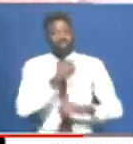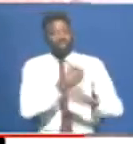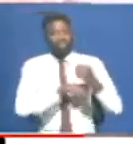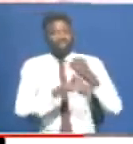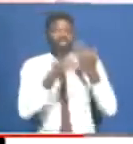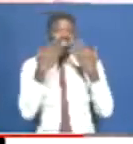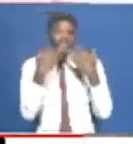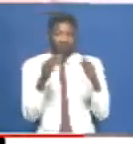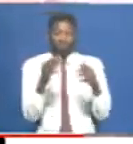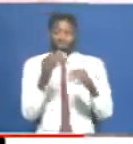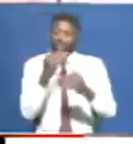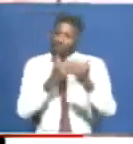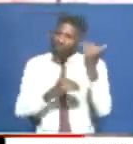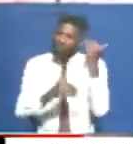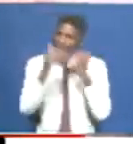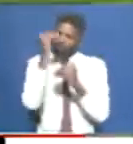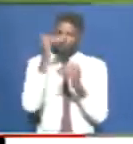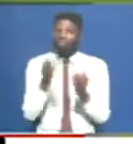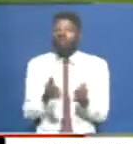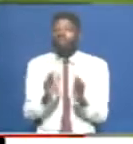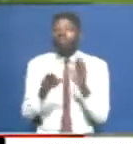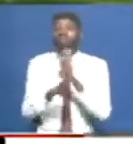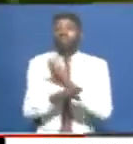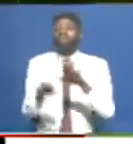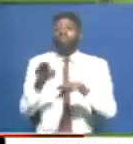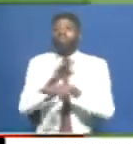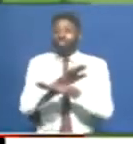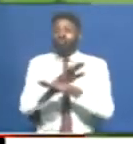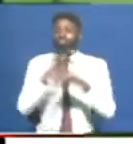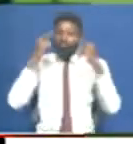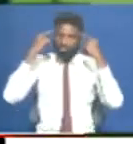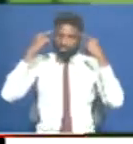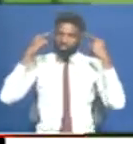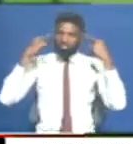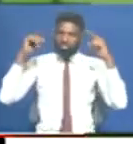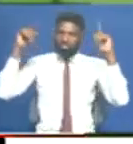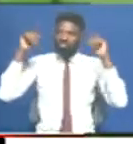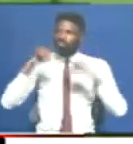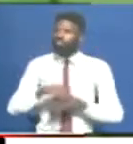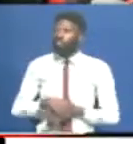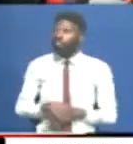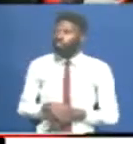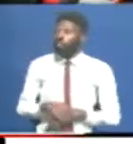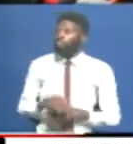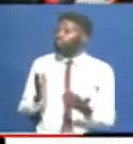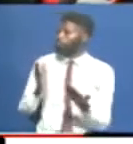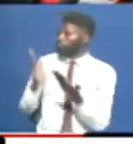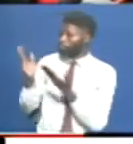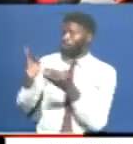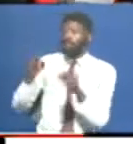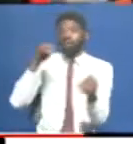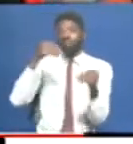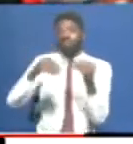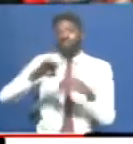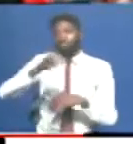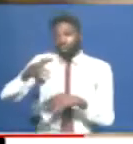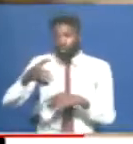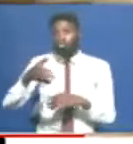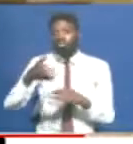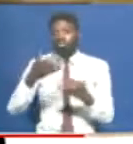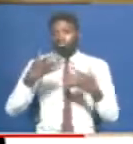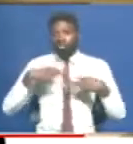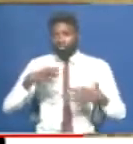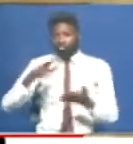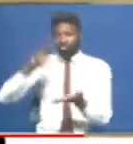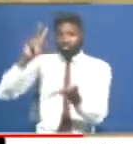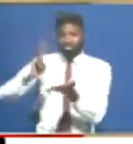professionally and everything is successful. In Busia County, the cleared aspirants have promised to ensure